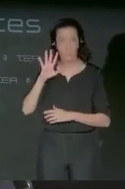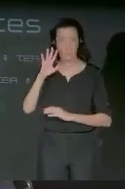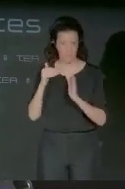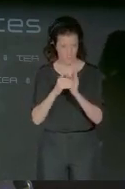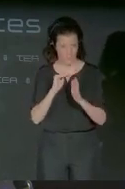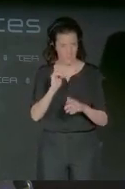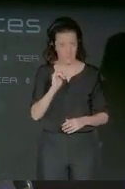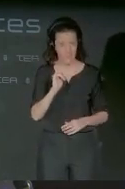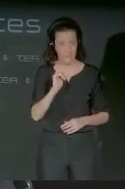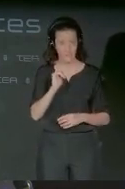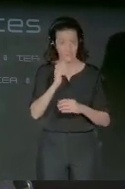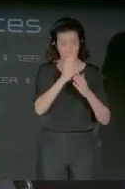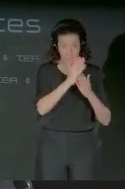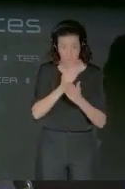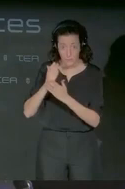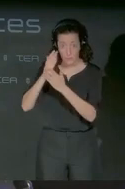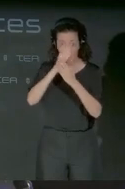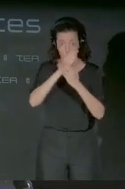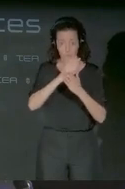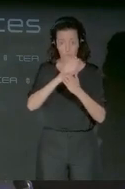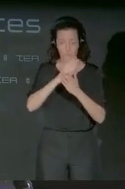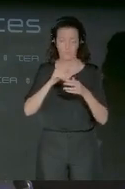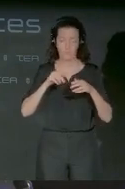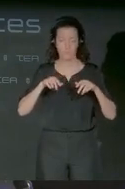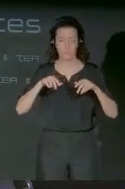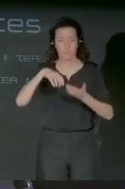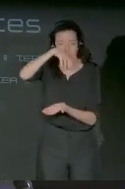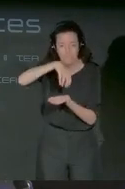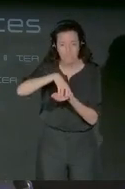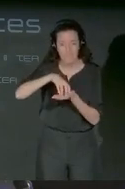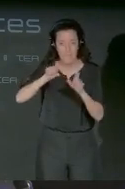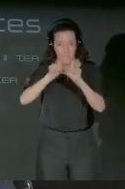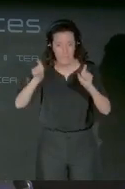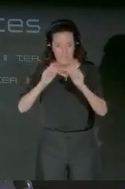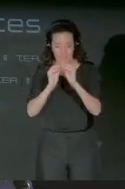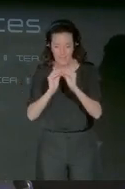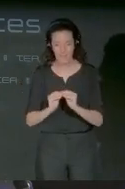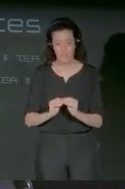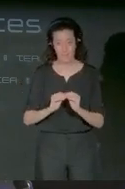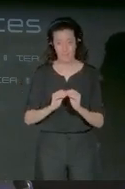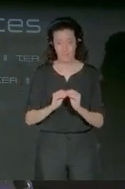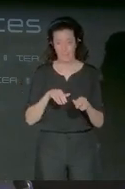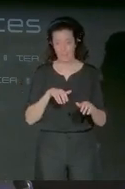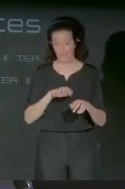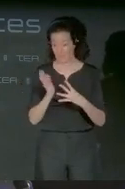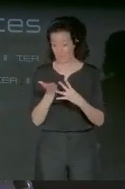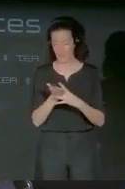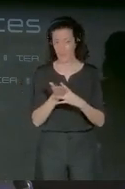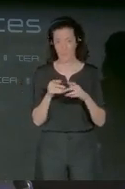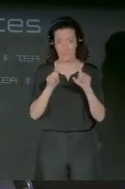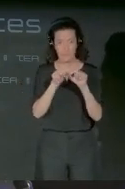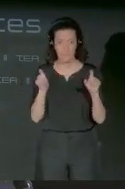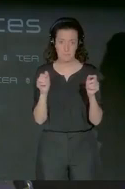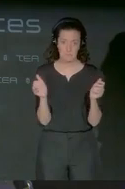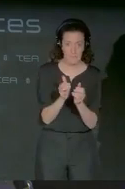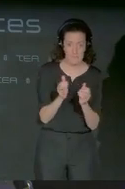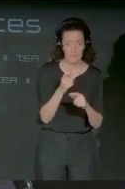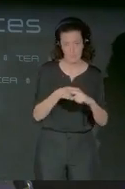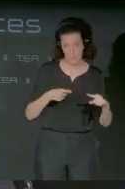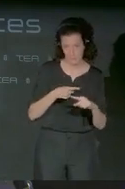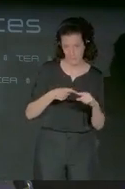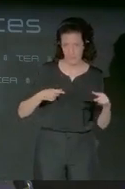companies. And they are creating games as well. And there are hundreds of games published each day. And those games, among them, is